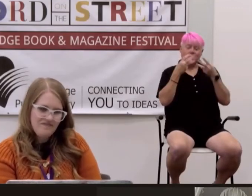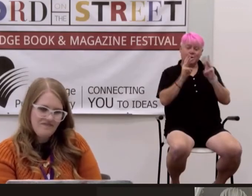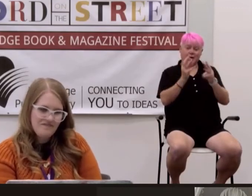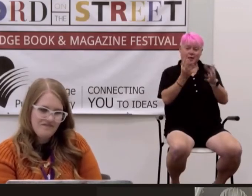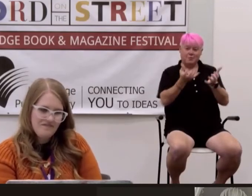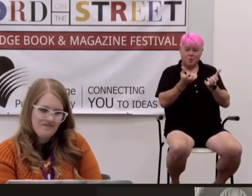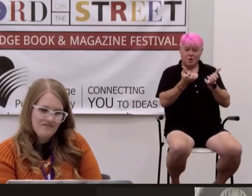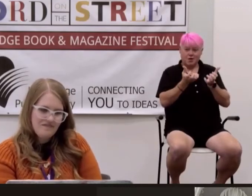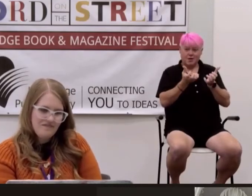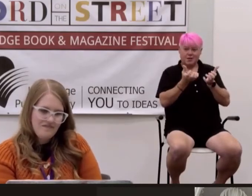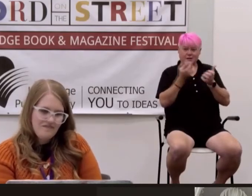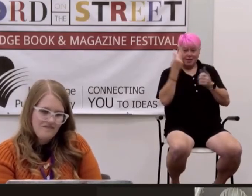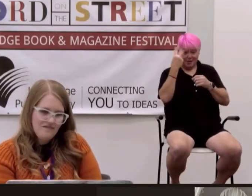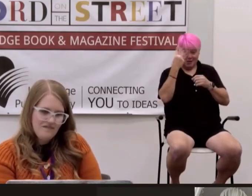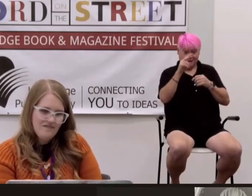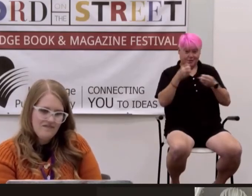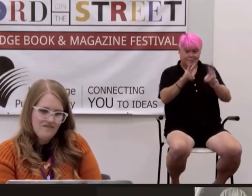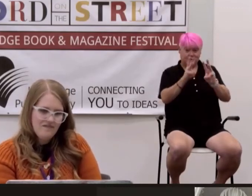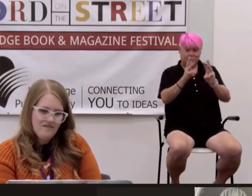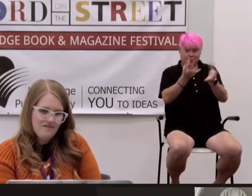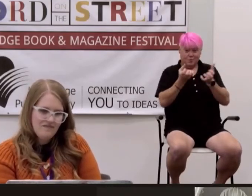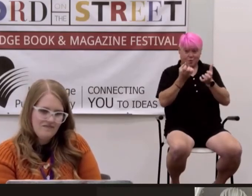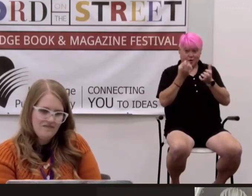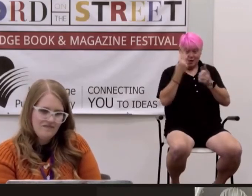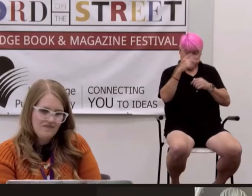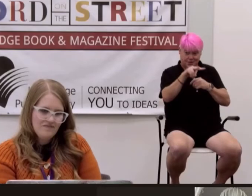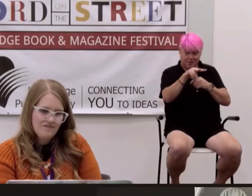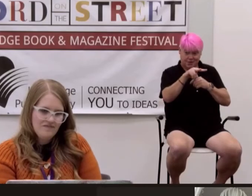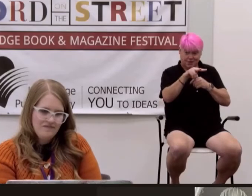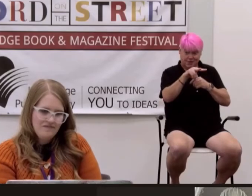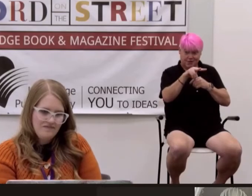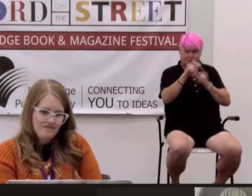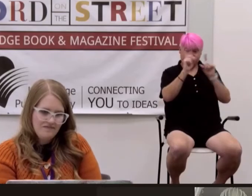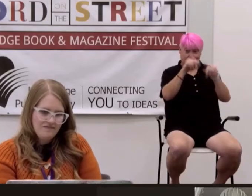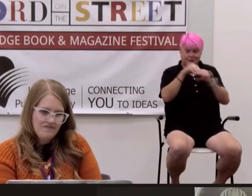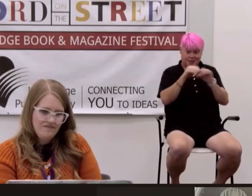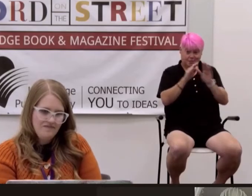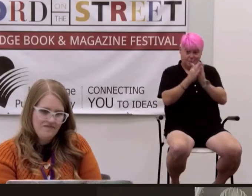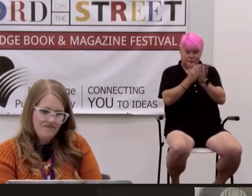it looked the way we wanted it to look, it was going in the book. So